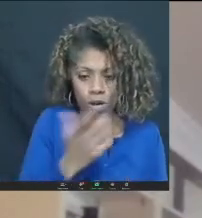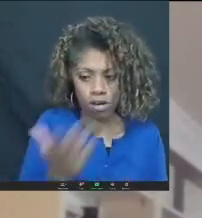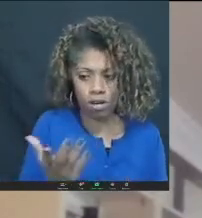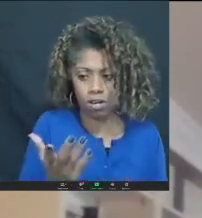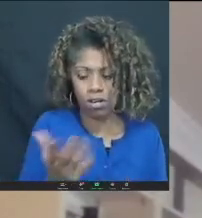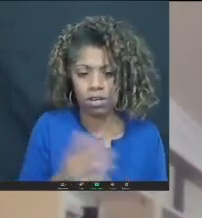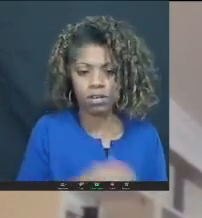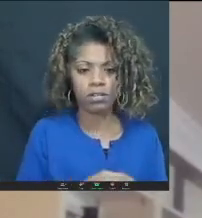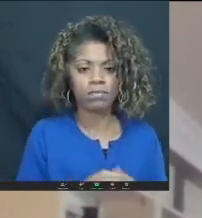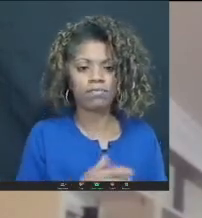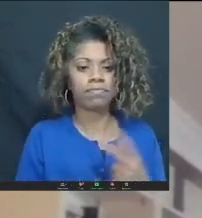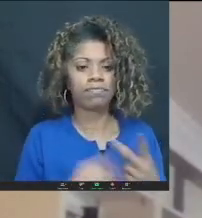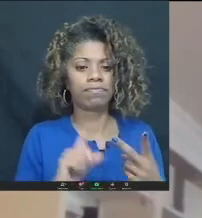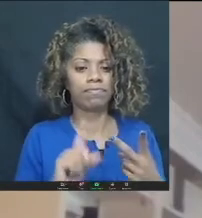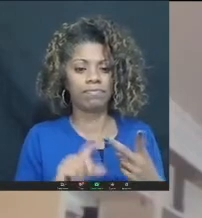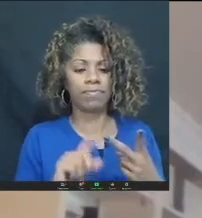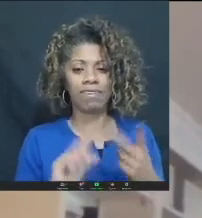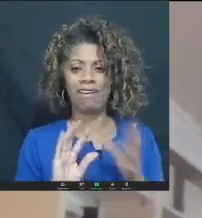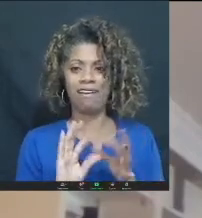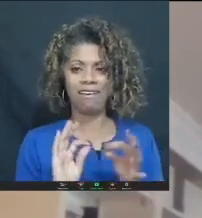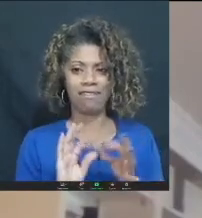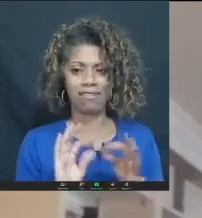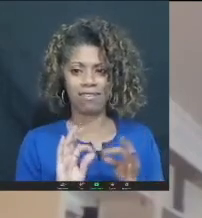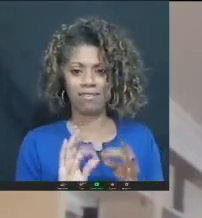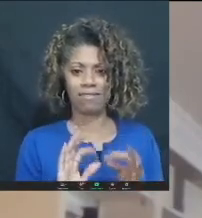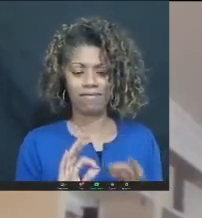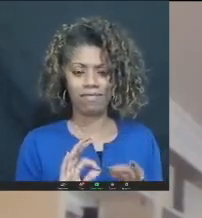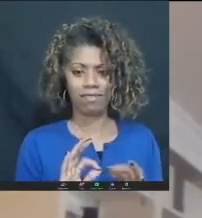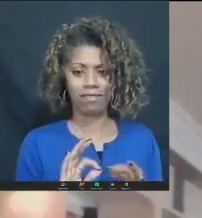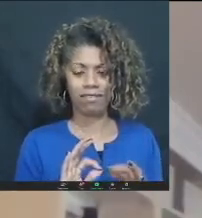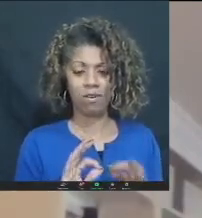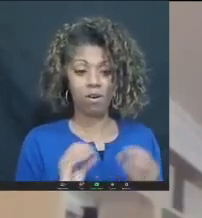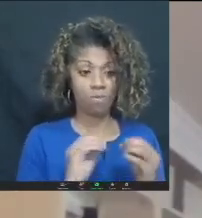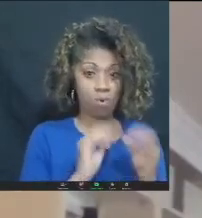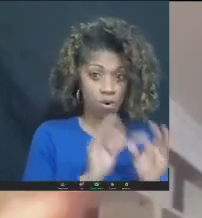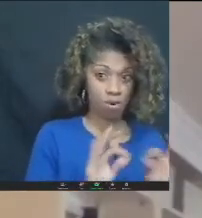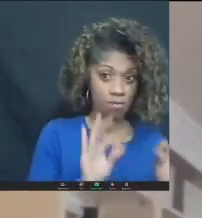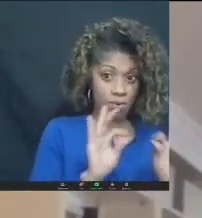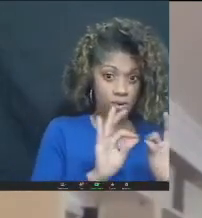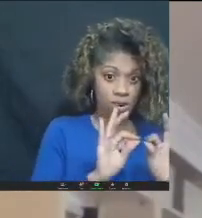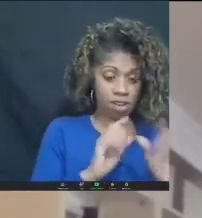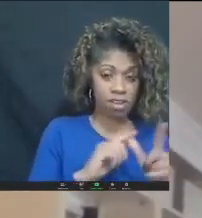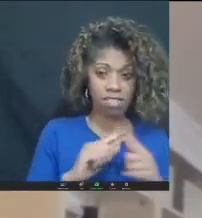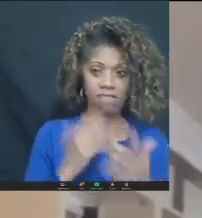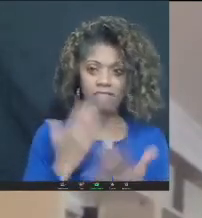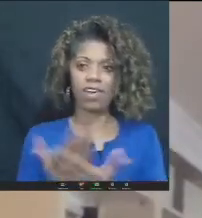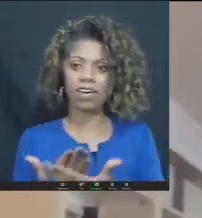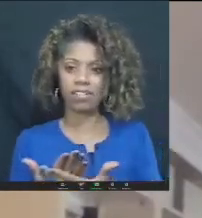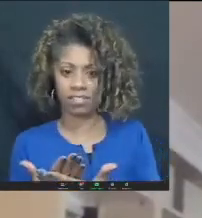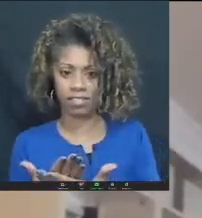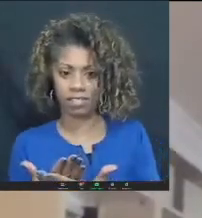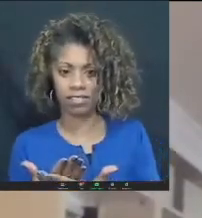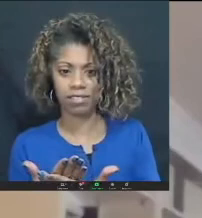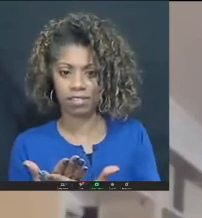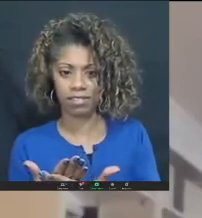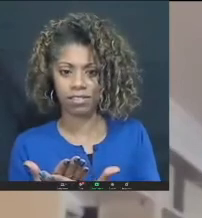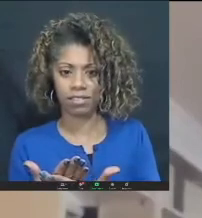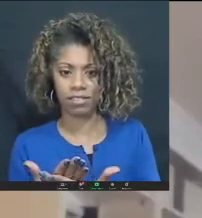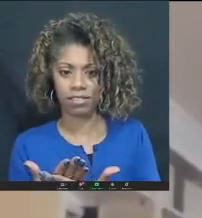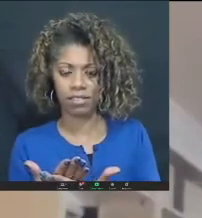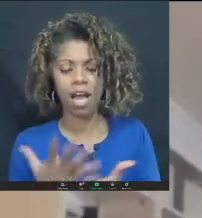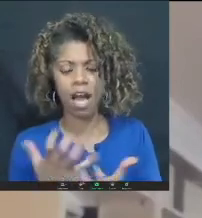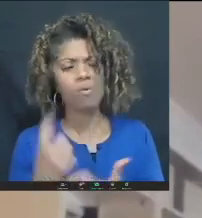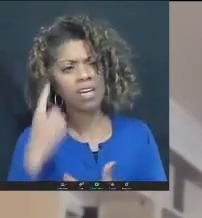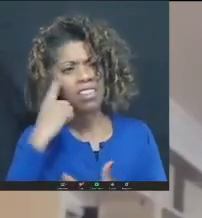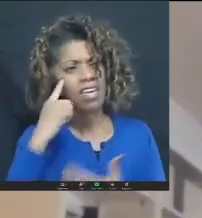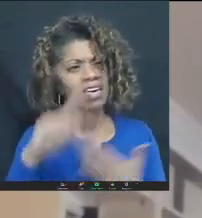Narrative matters more than facts. That, I think I'm going to print that out. I'm going to put it on my screen because I want to think about that in my work each